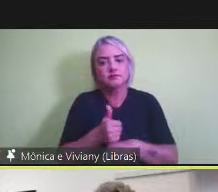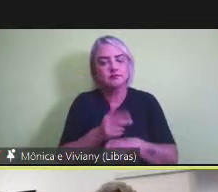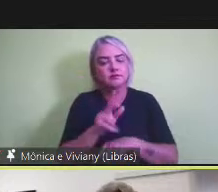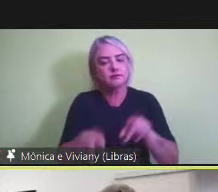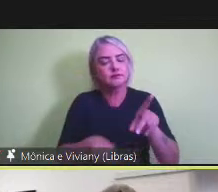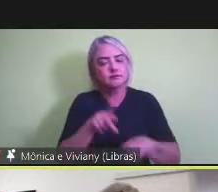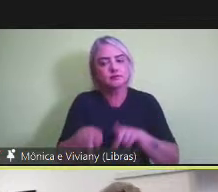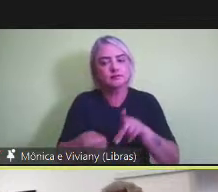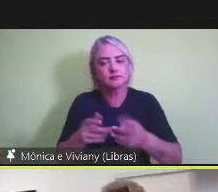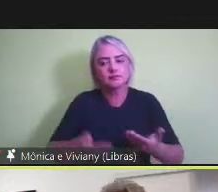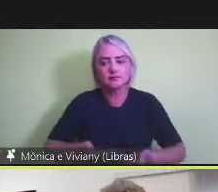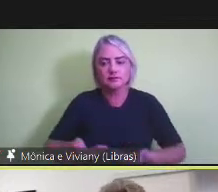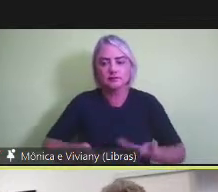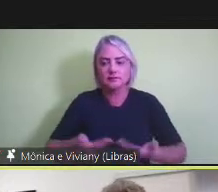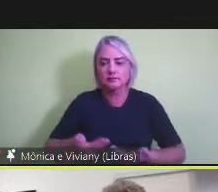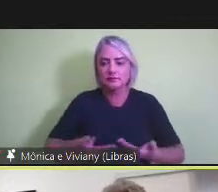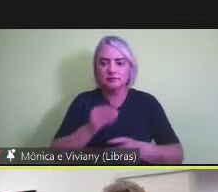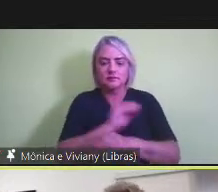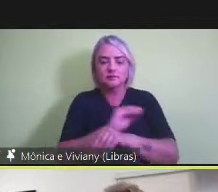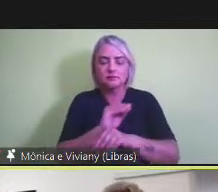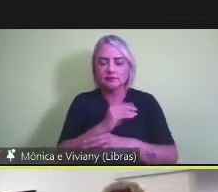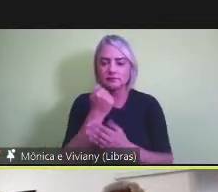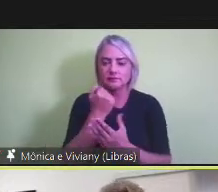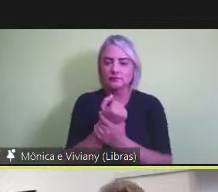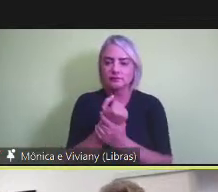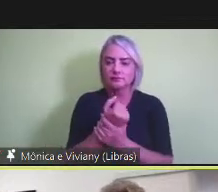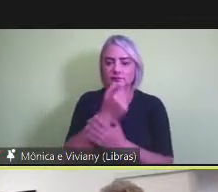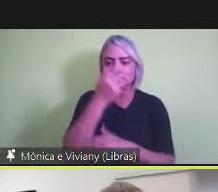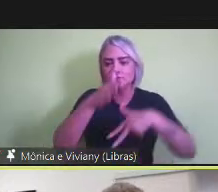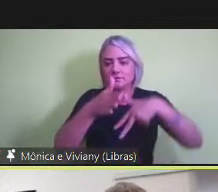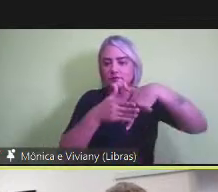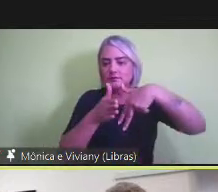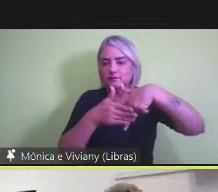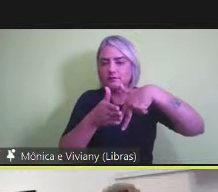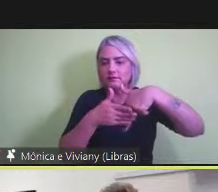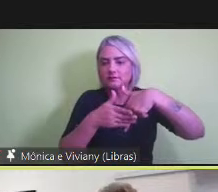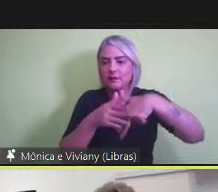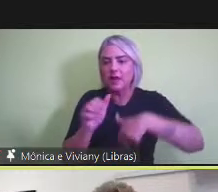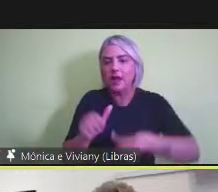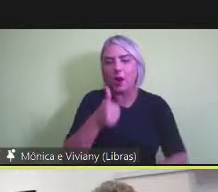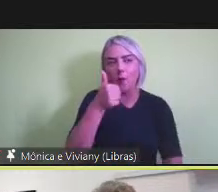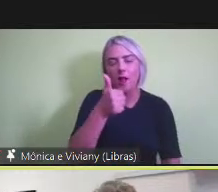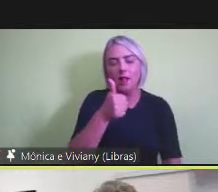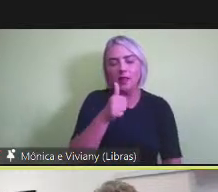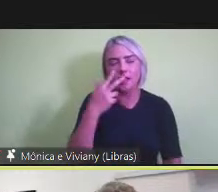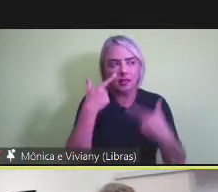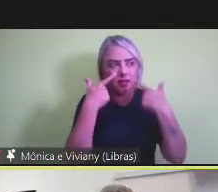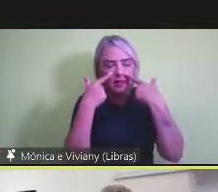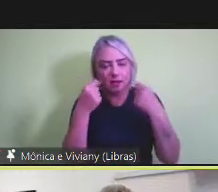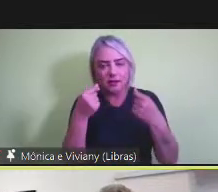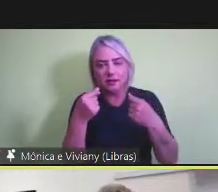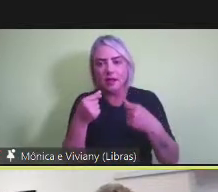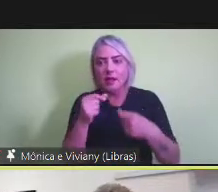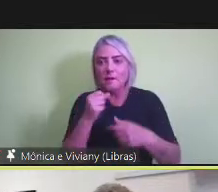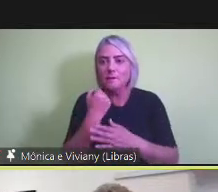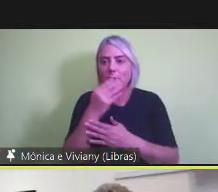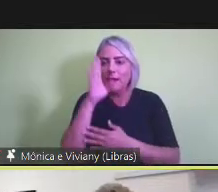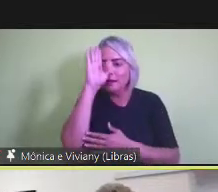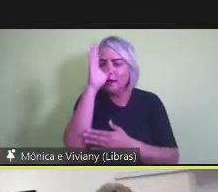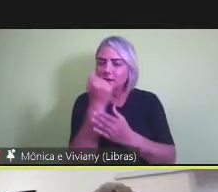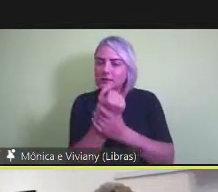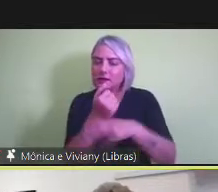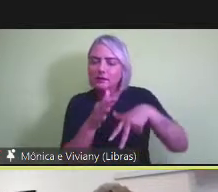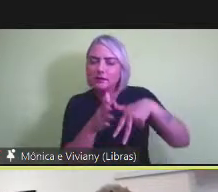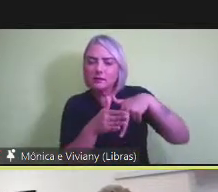improve the population's access to the security of the patients and the quality of attention, especially